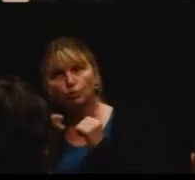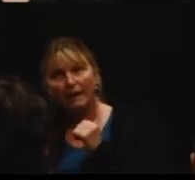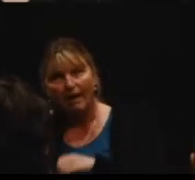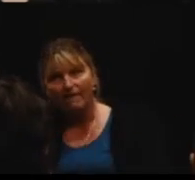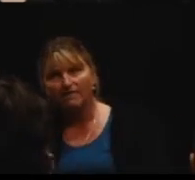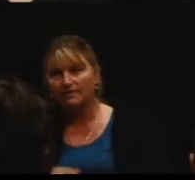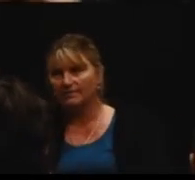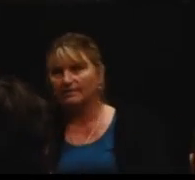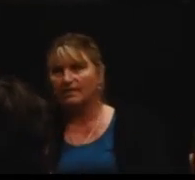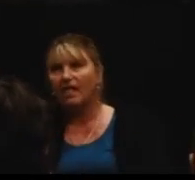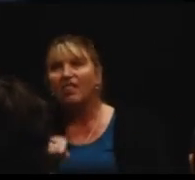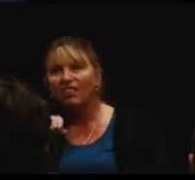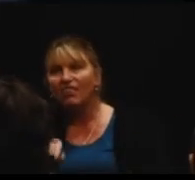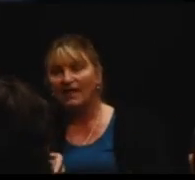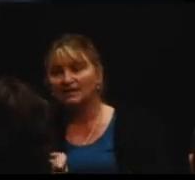is the bottleneck.